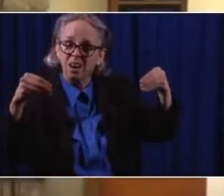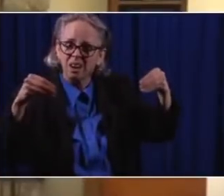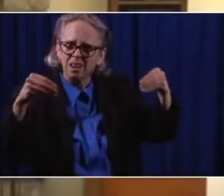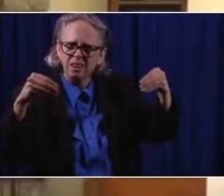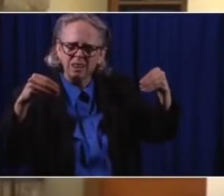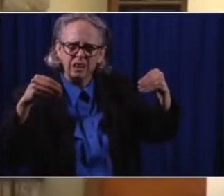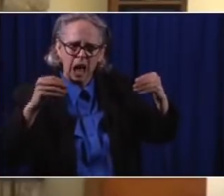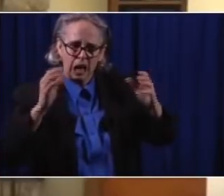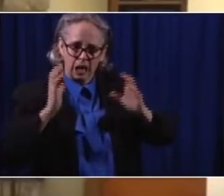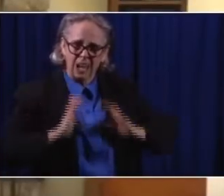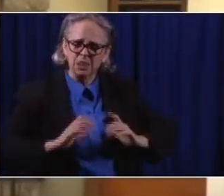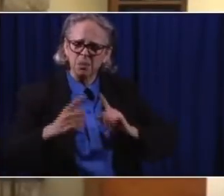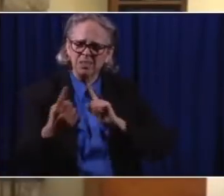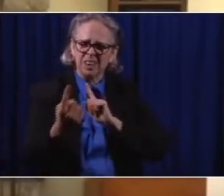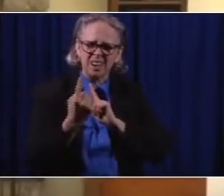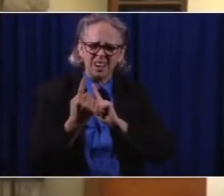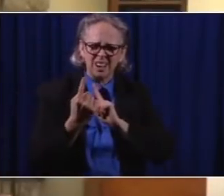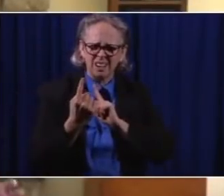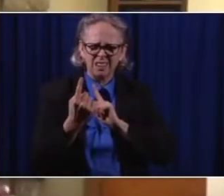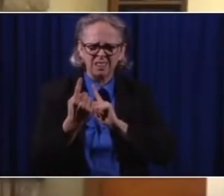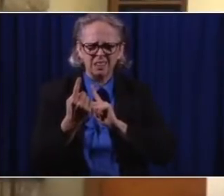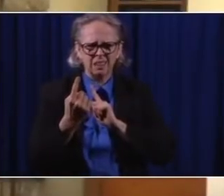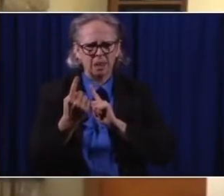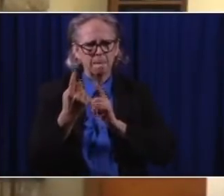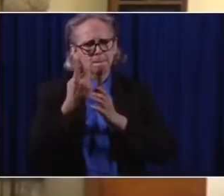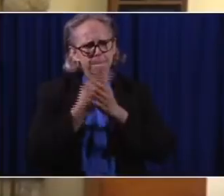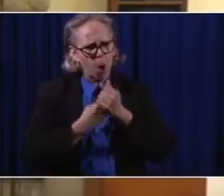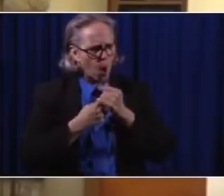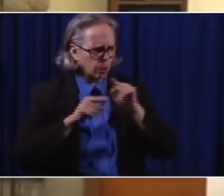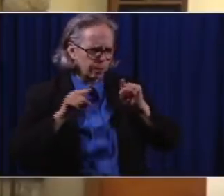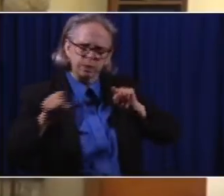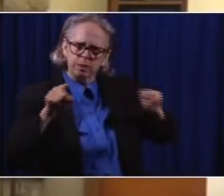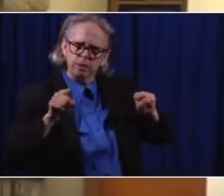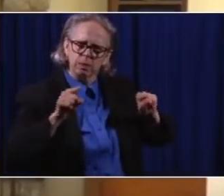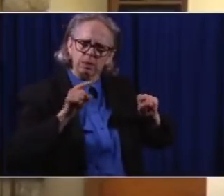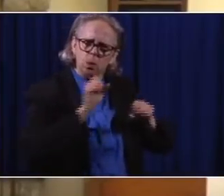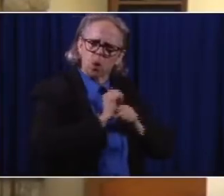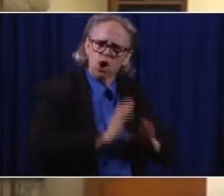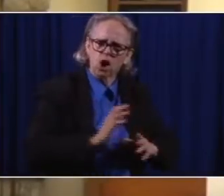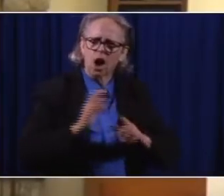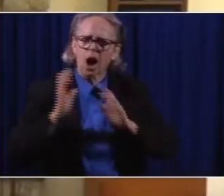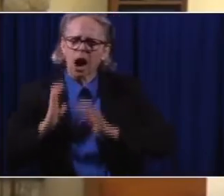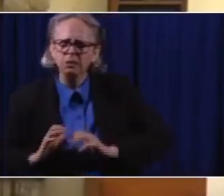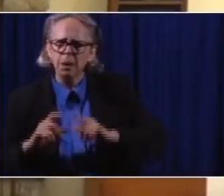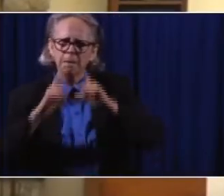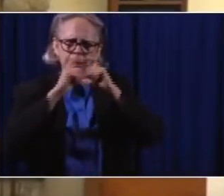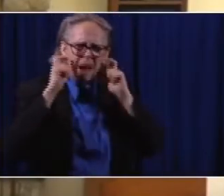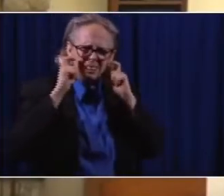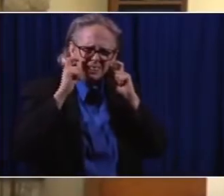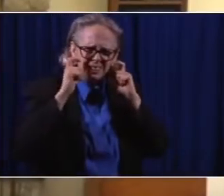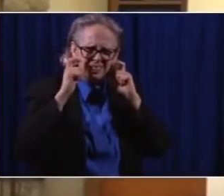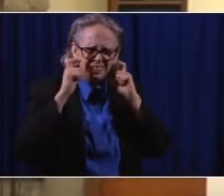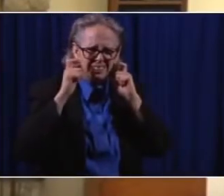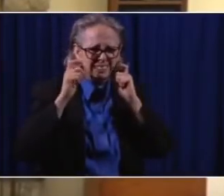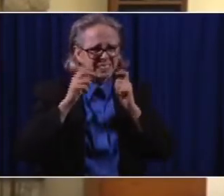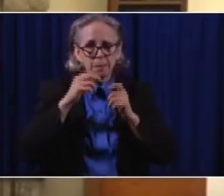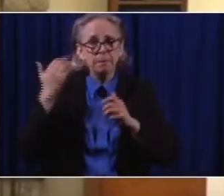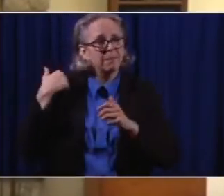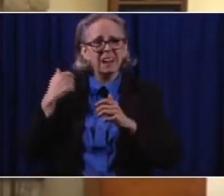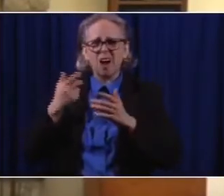the employees are wearing masks, but yet people coming in and customers don't have to. That's not fair. It's not fair. It's not